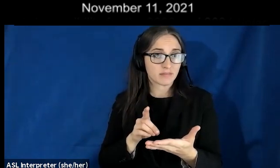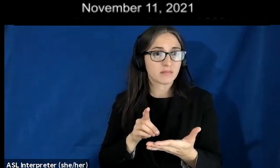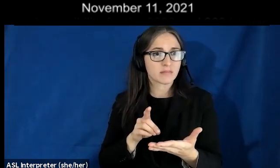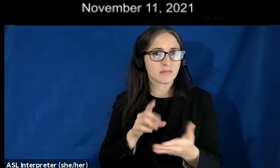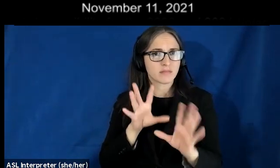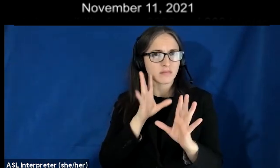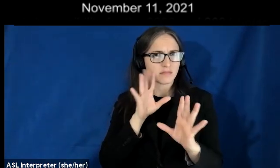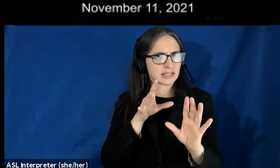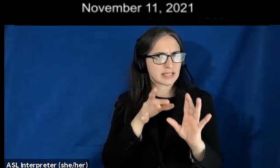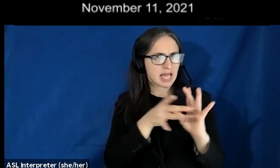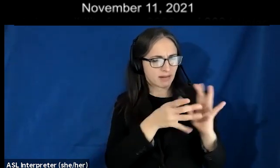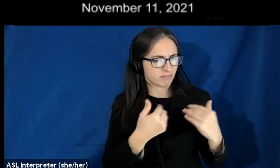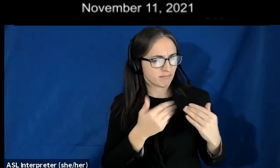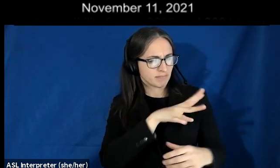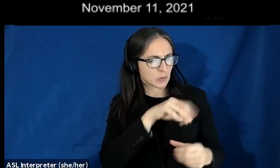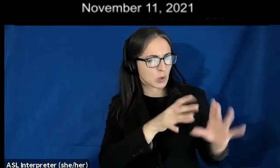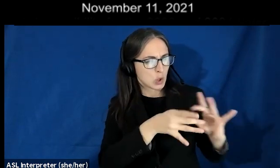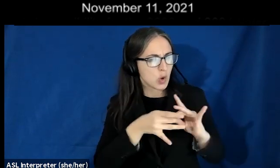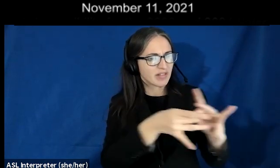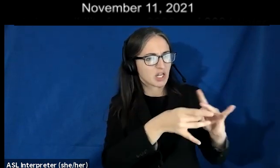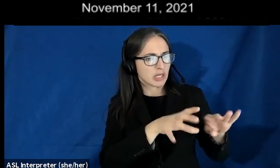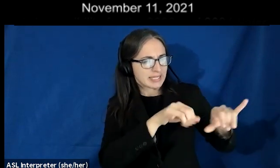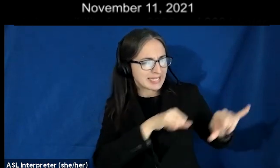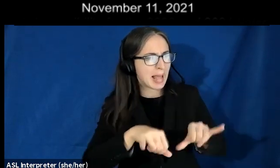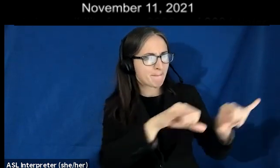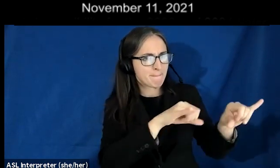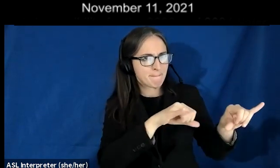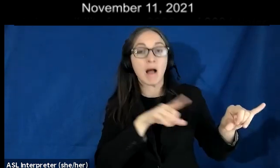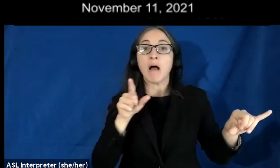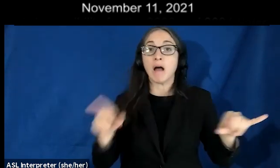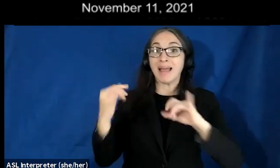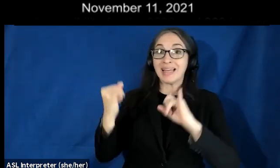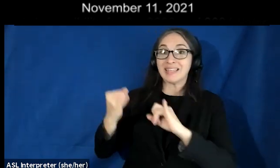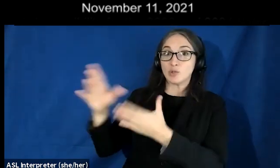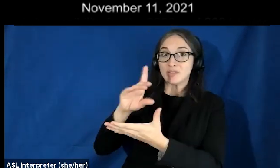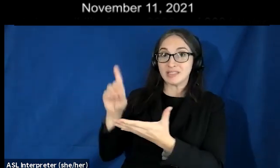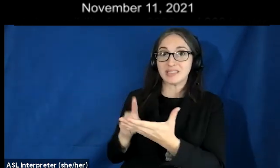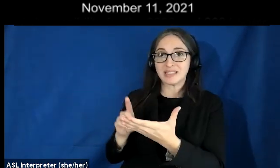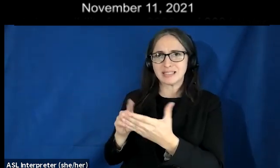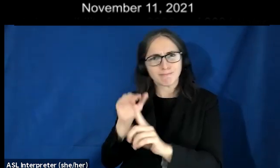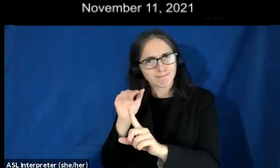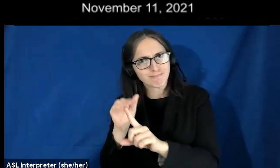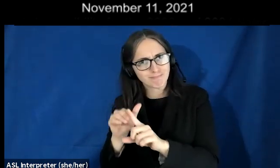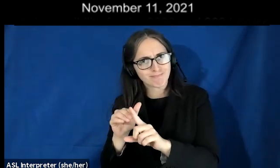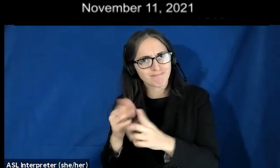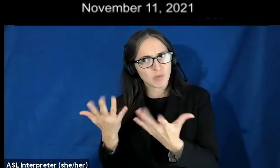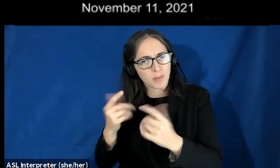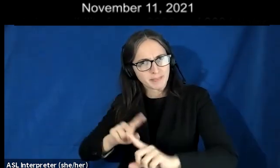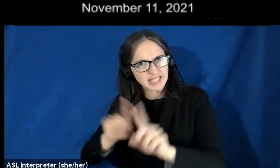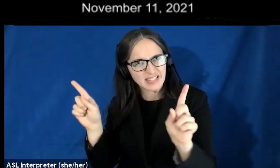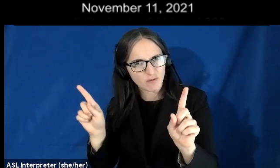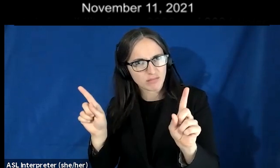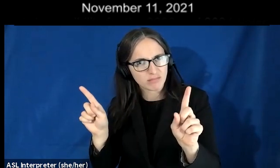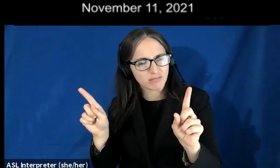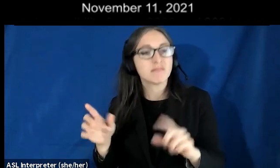unification and sameness, individual design reminds differentiation. Here is the